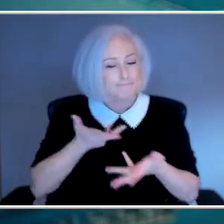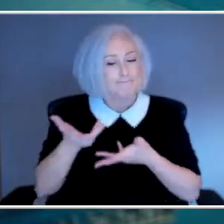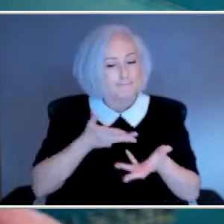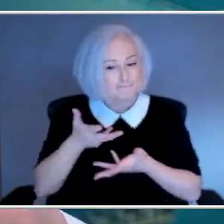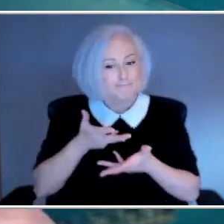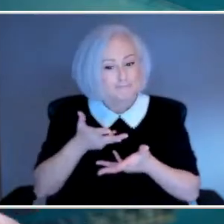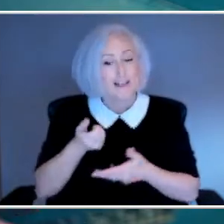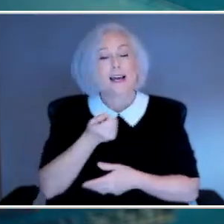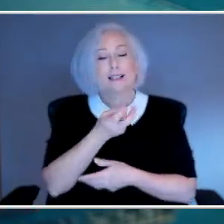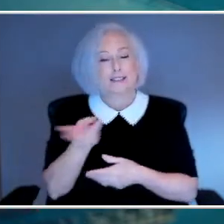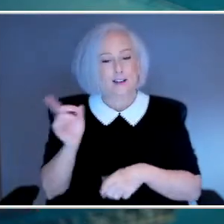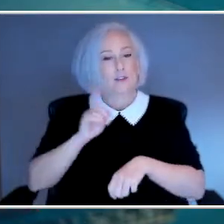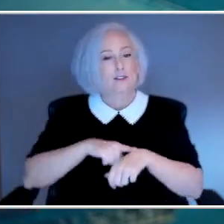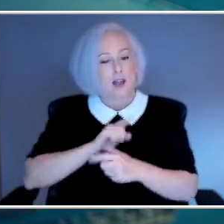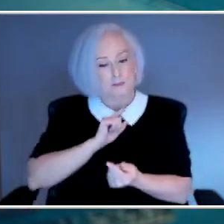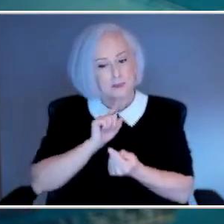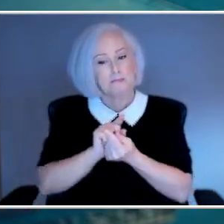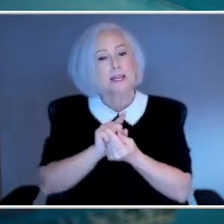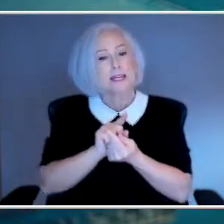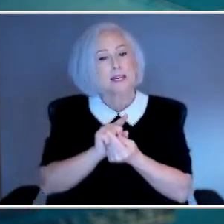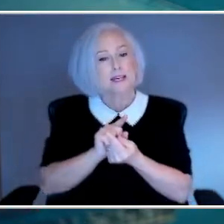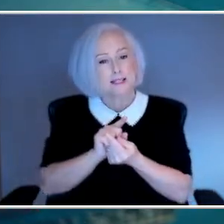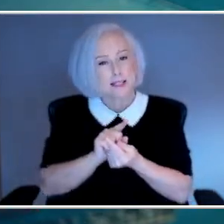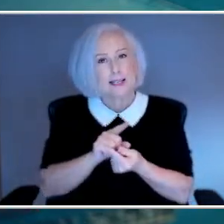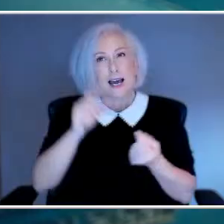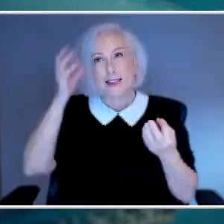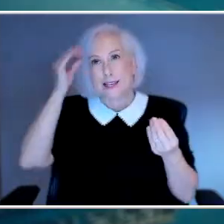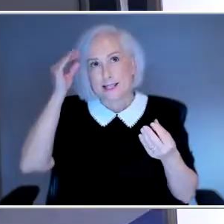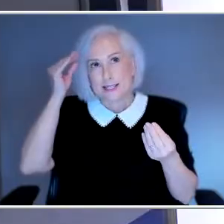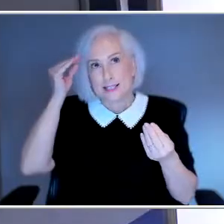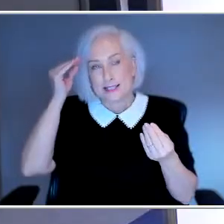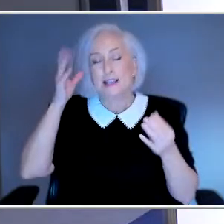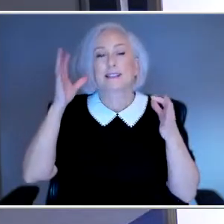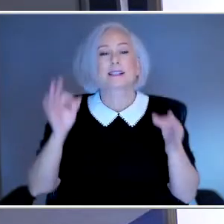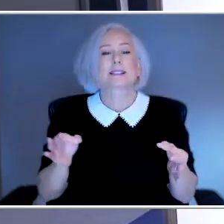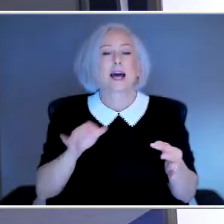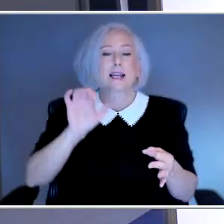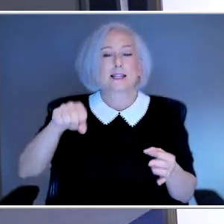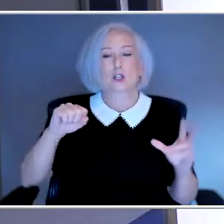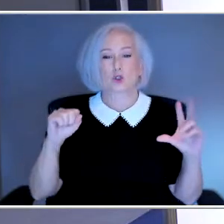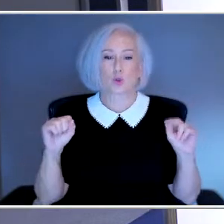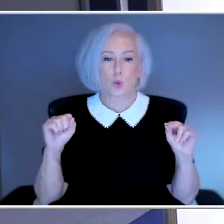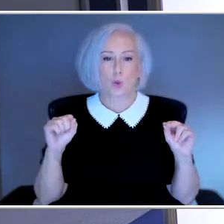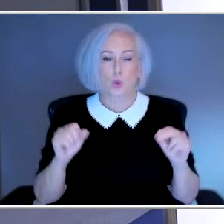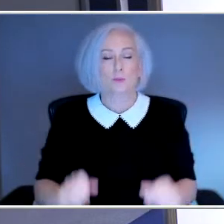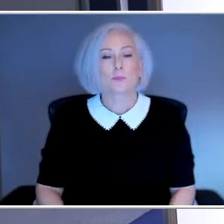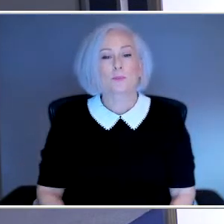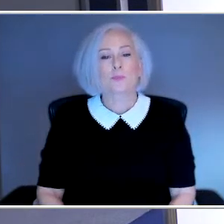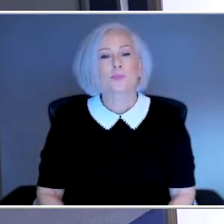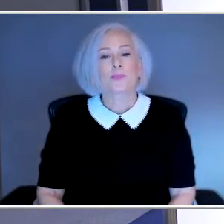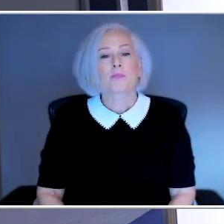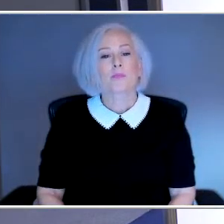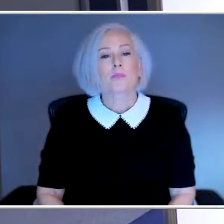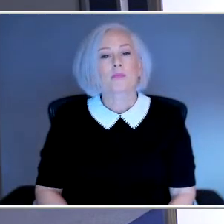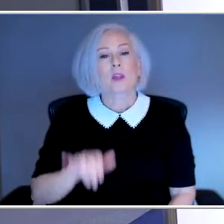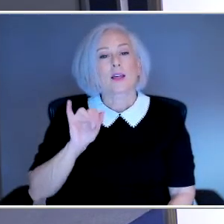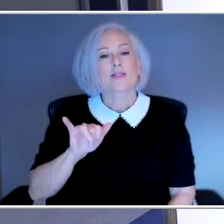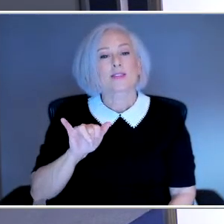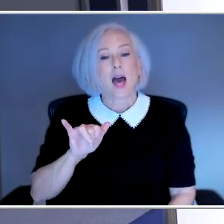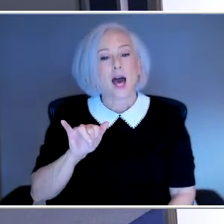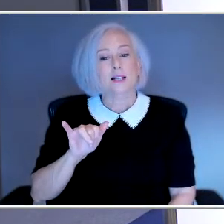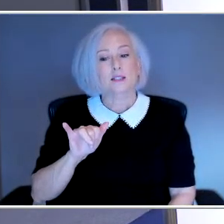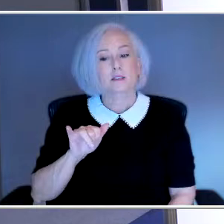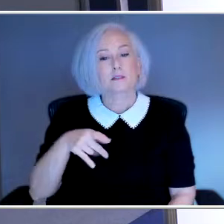to the point where someone decides yes or no, this might be right for me. And do you think this proactive approach is going to become more common as